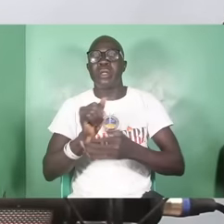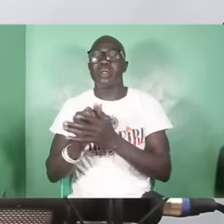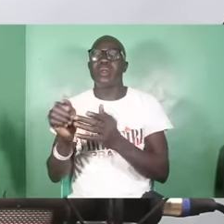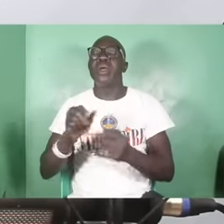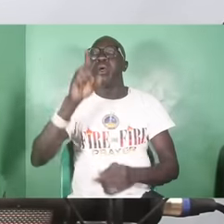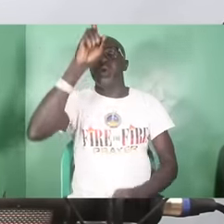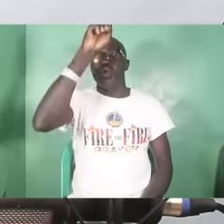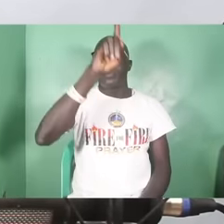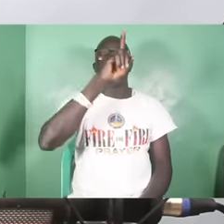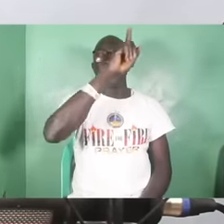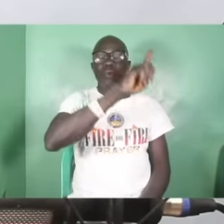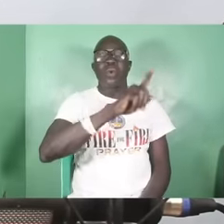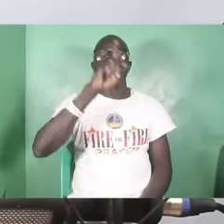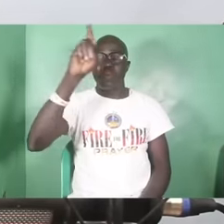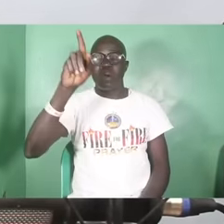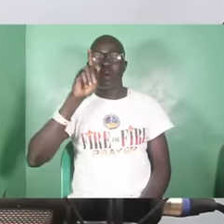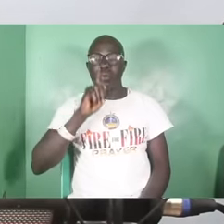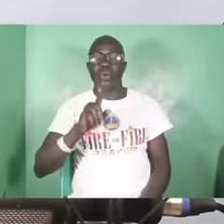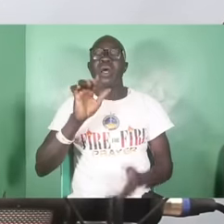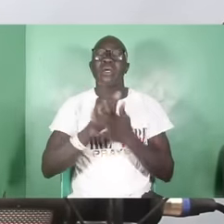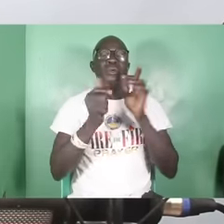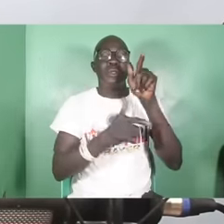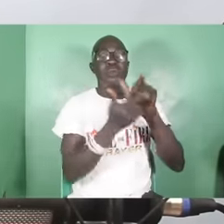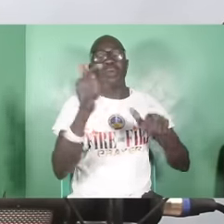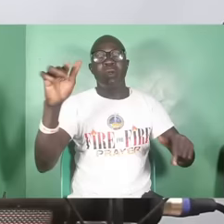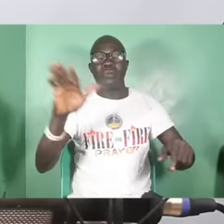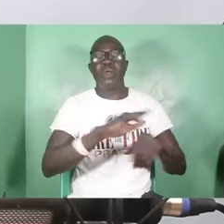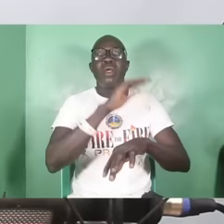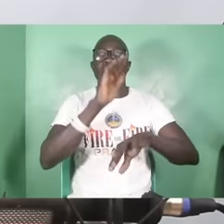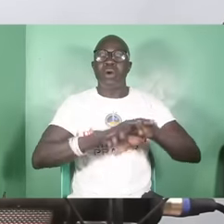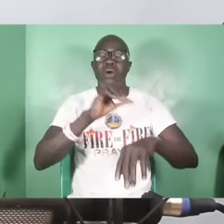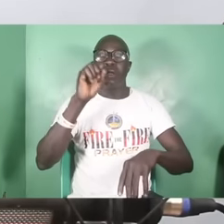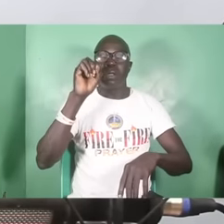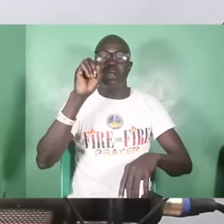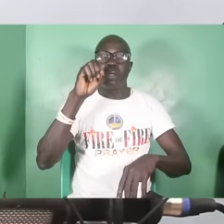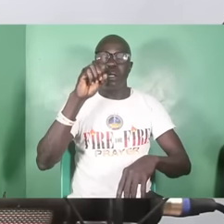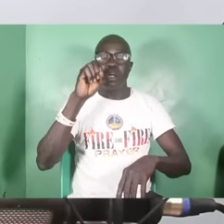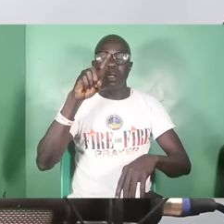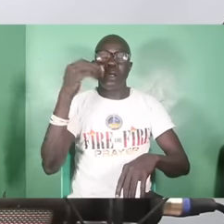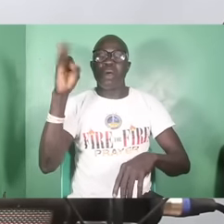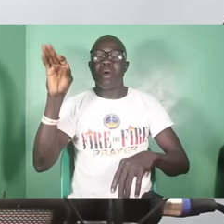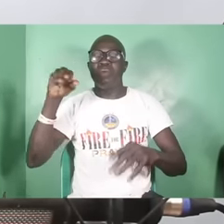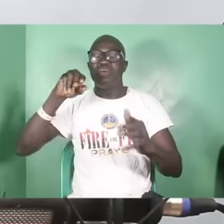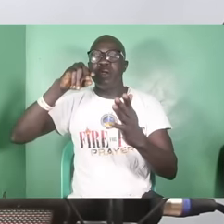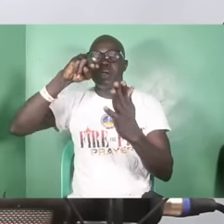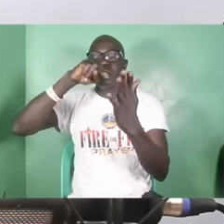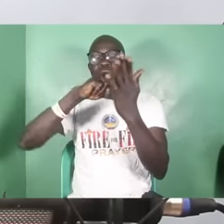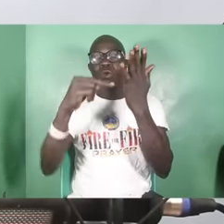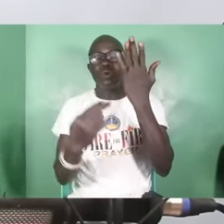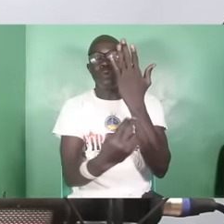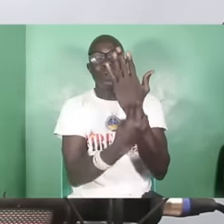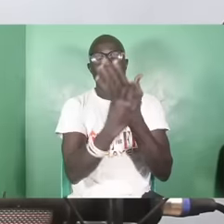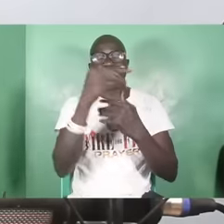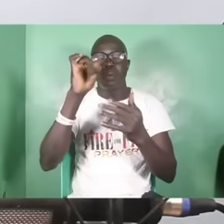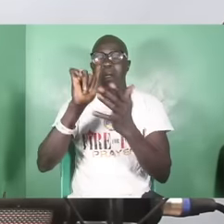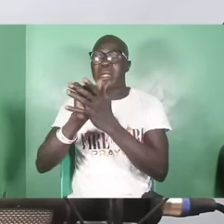day. 1111. Okay. Is very powerful. On the 11th, on the month of November.